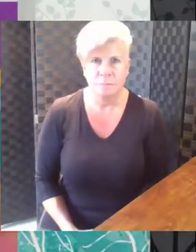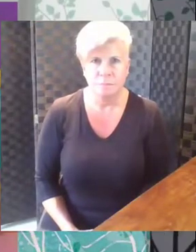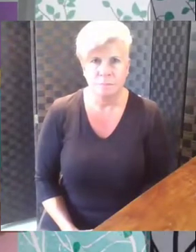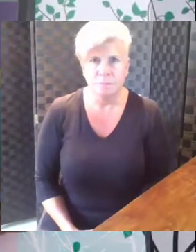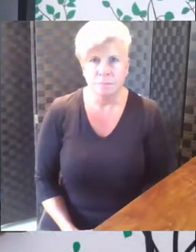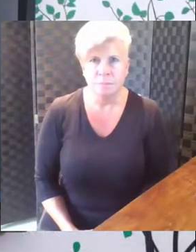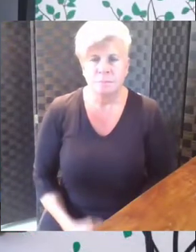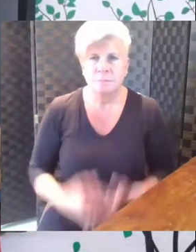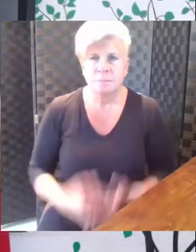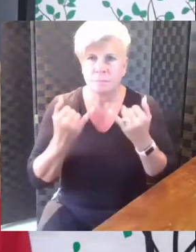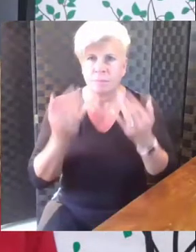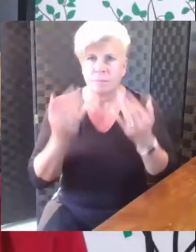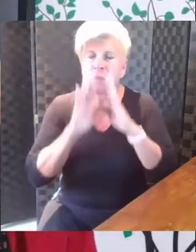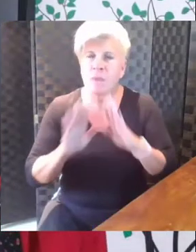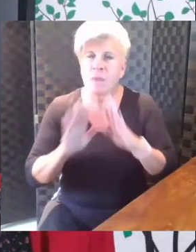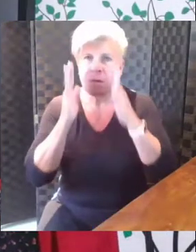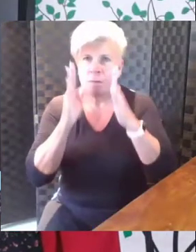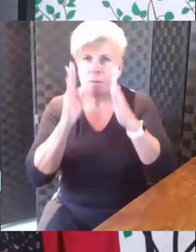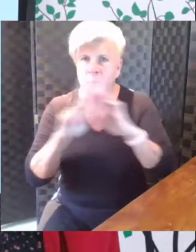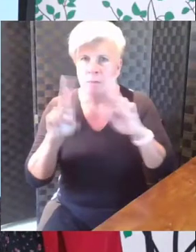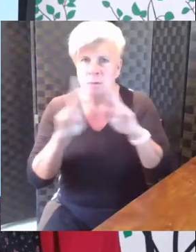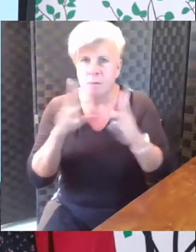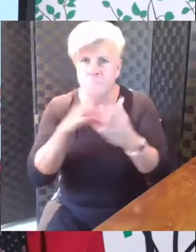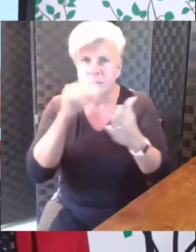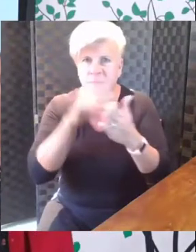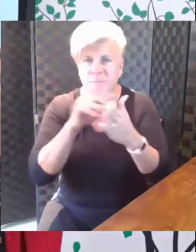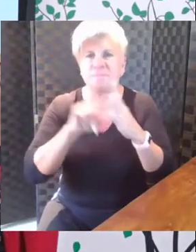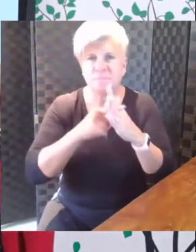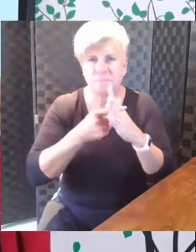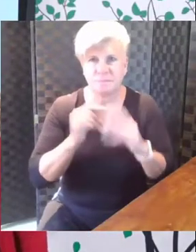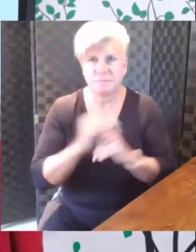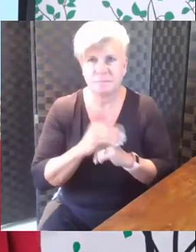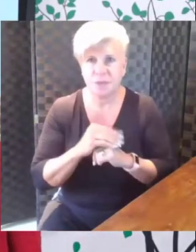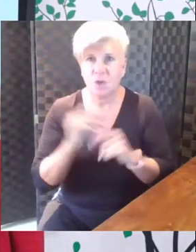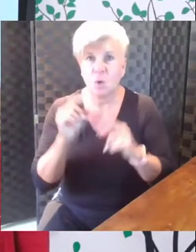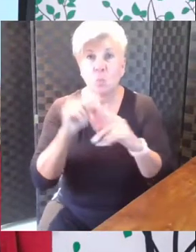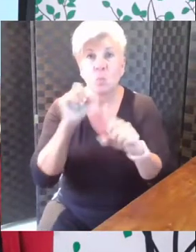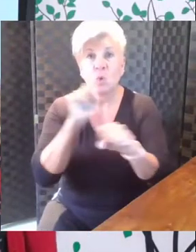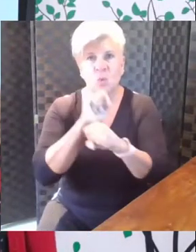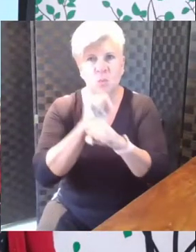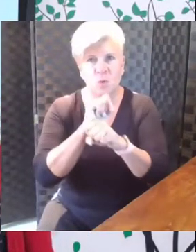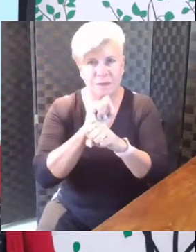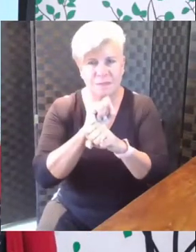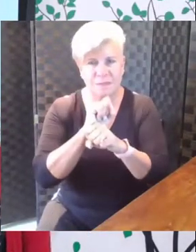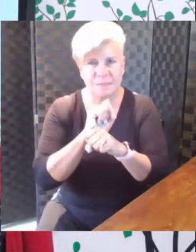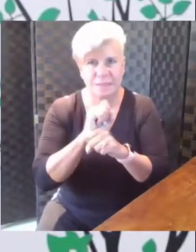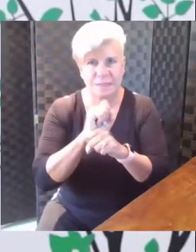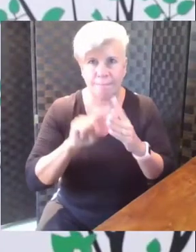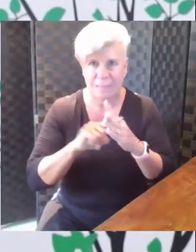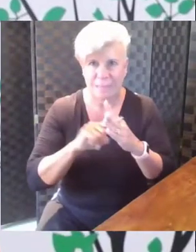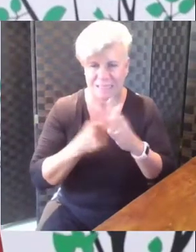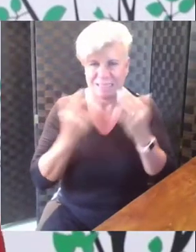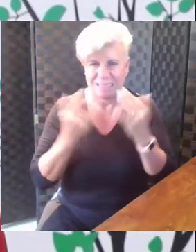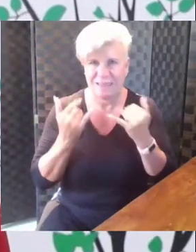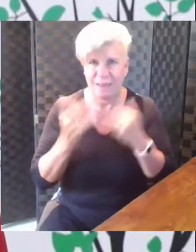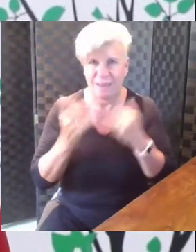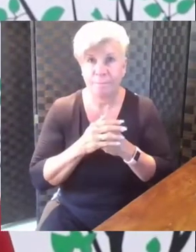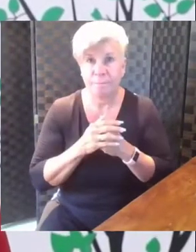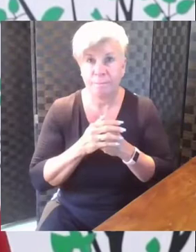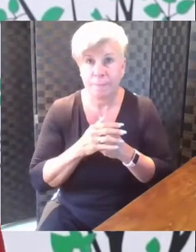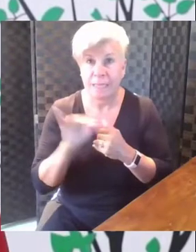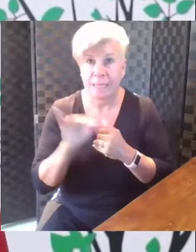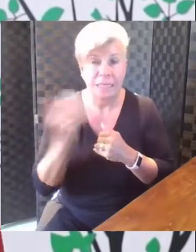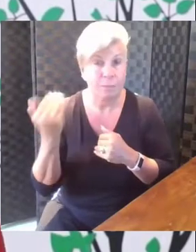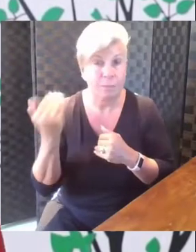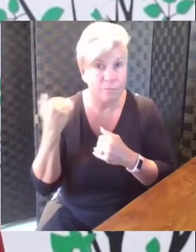All right, now that we're calm, alert, and ready to learn, let's get started. We're going to do some word work today at the beginning of our lesson. And like we